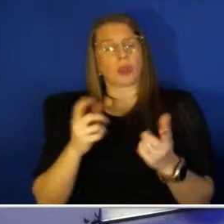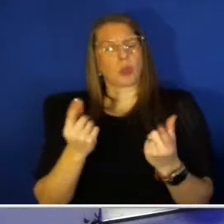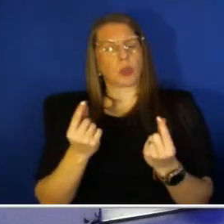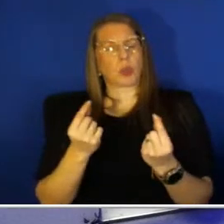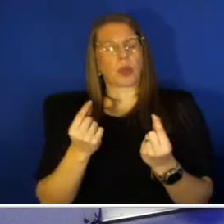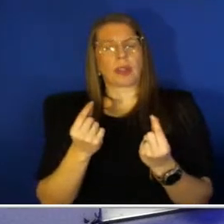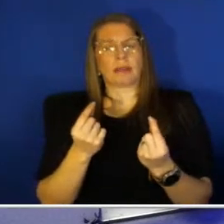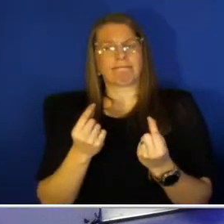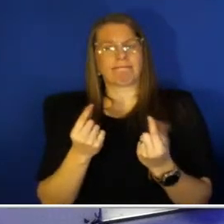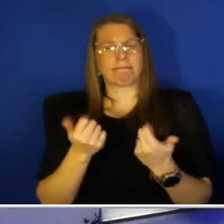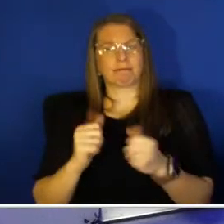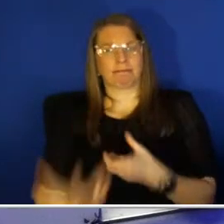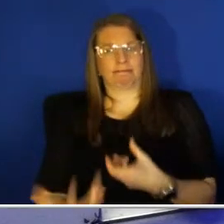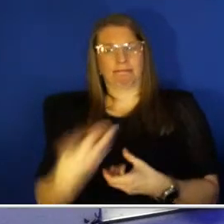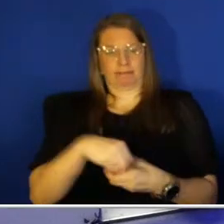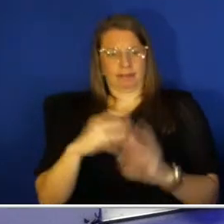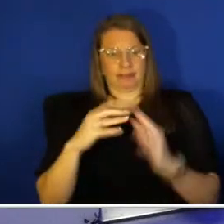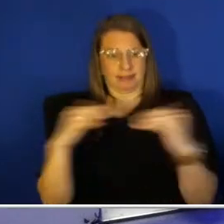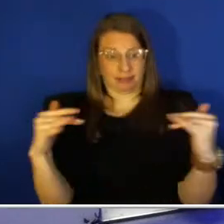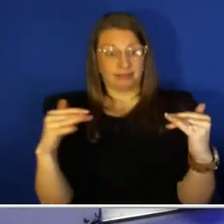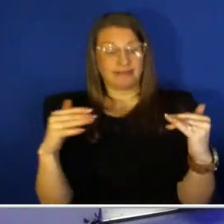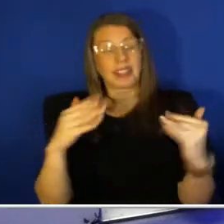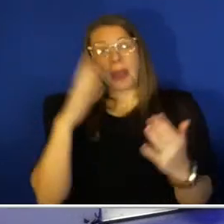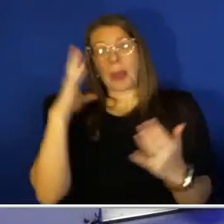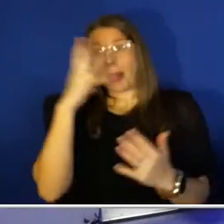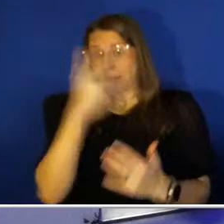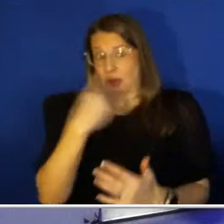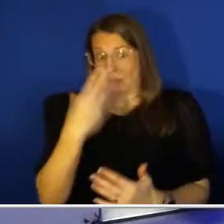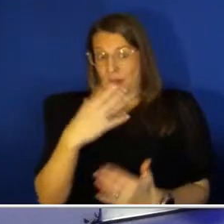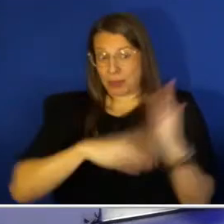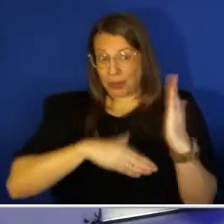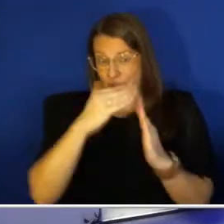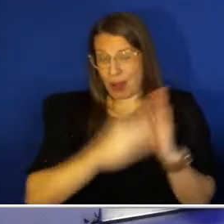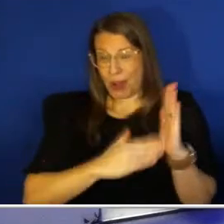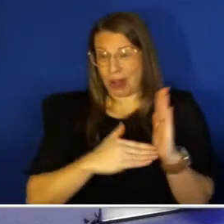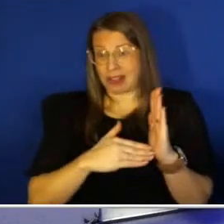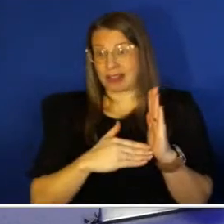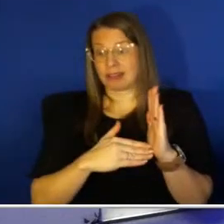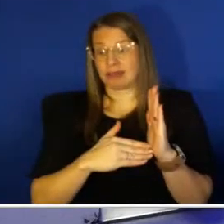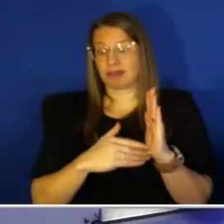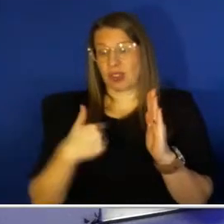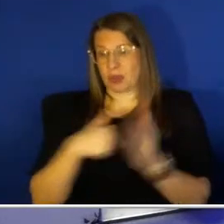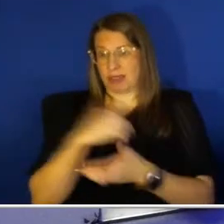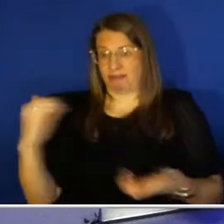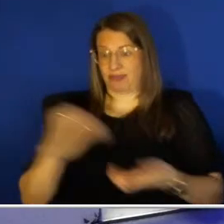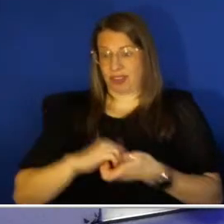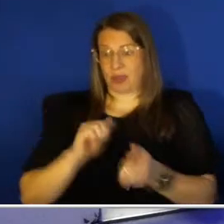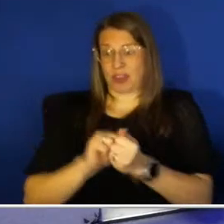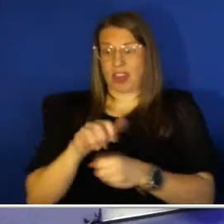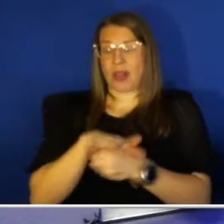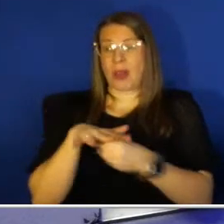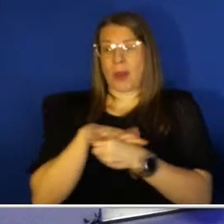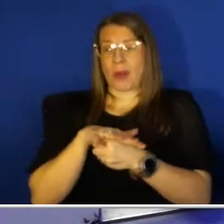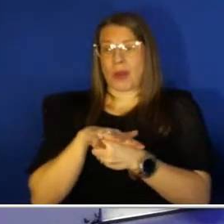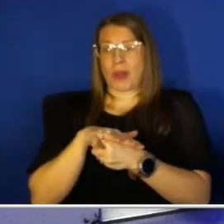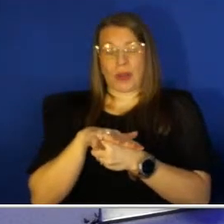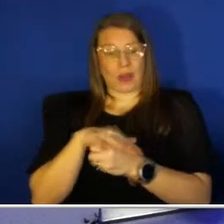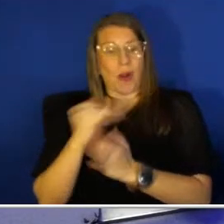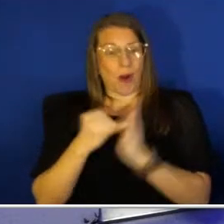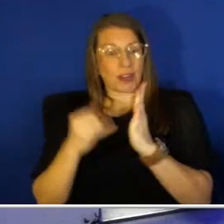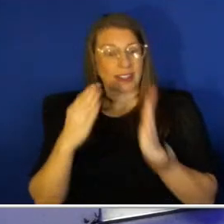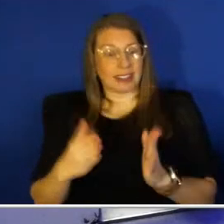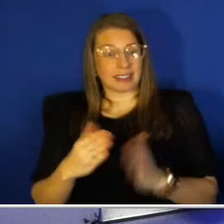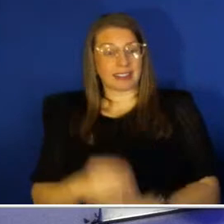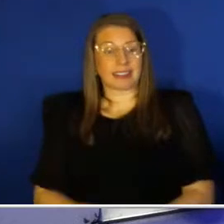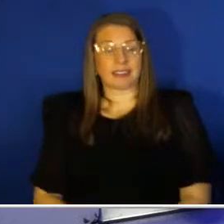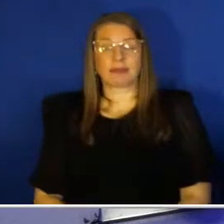in clinical trials? We saw the beautiful mural that we teamed up with on that local artist, but what else are we doing? I